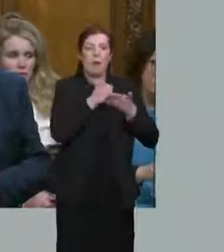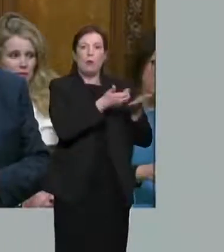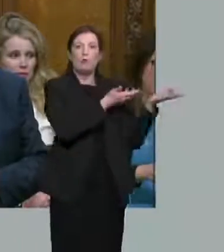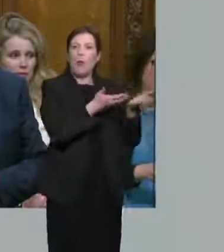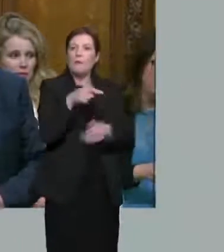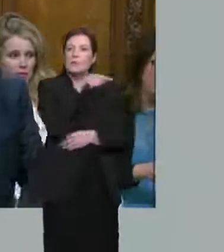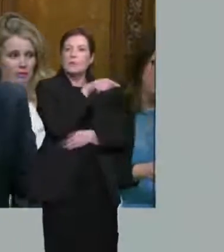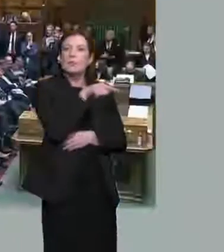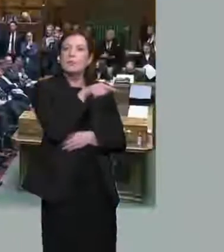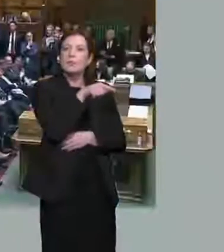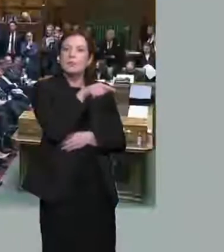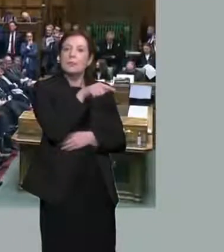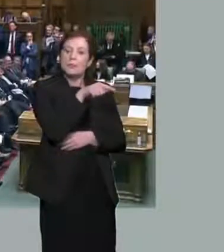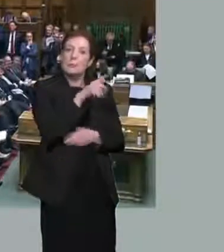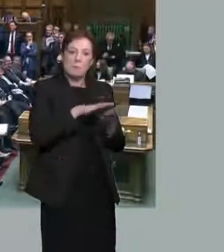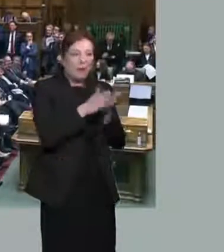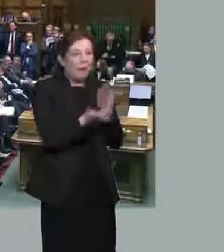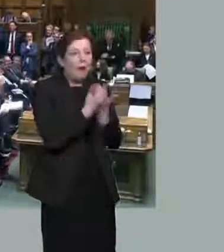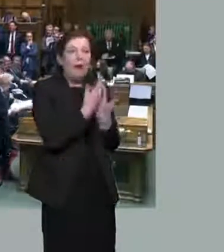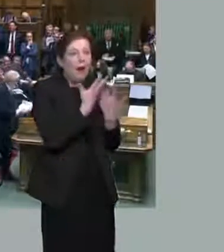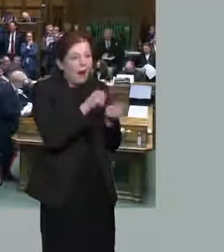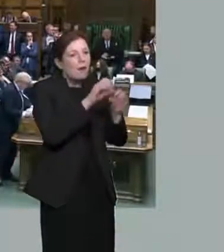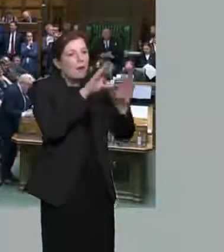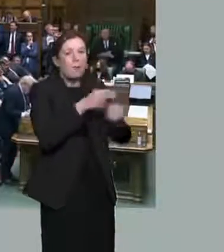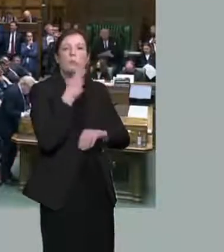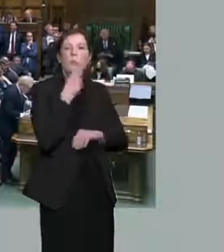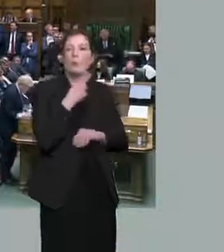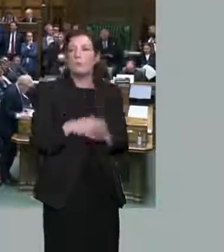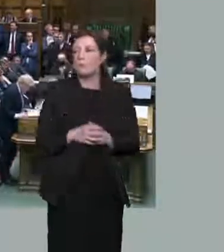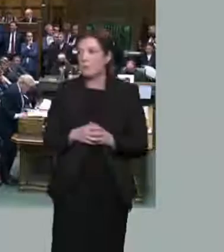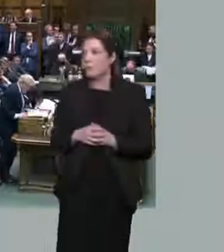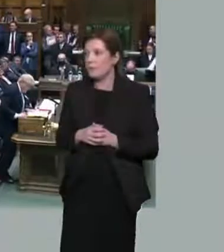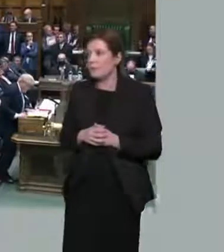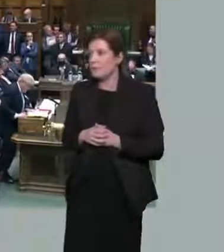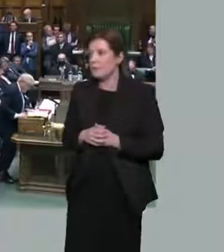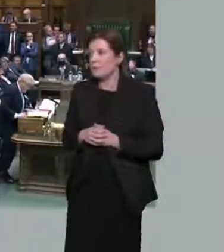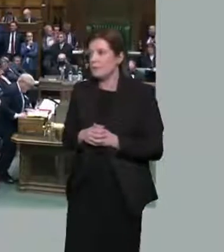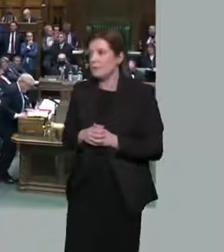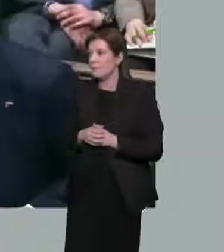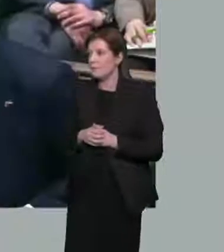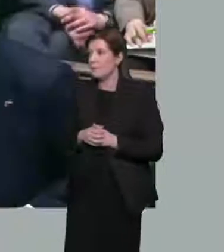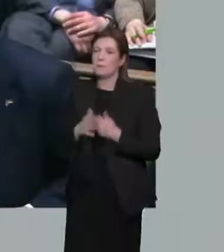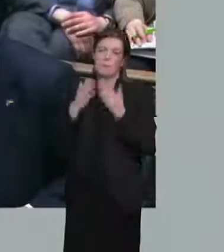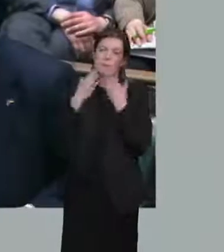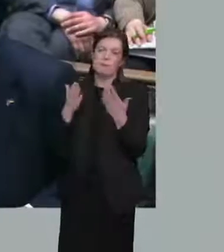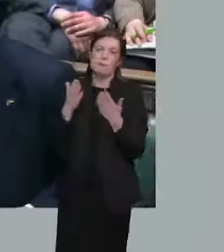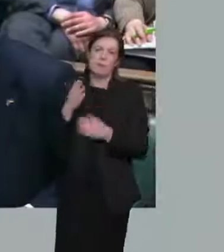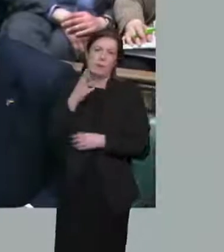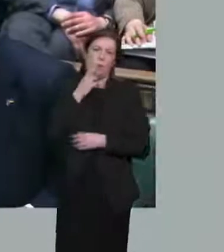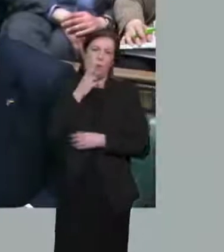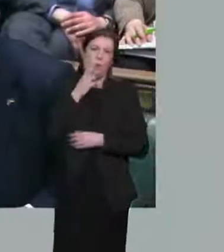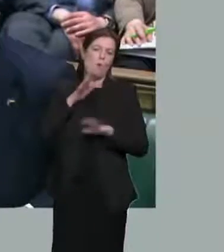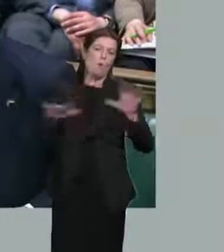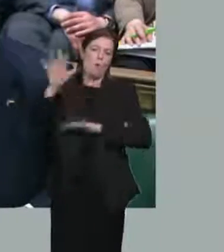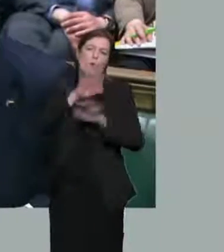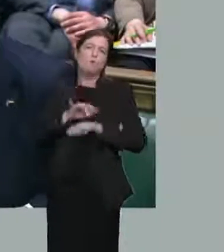the polluter must pay? Well, thank you. Thank you very much. He's absolutely right about smoking. It's the